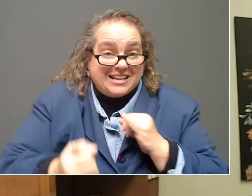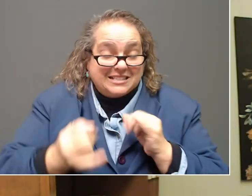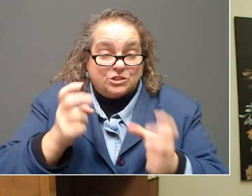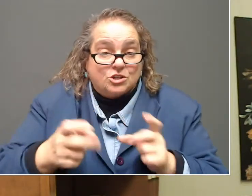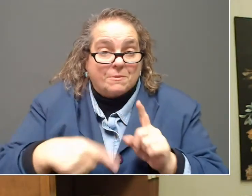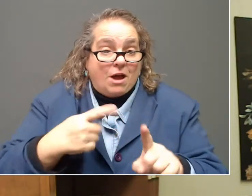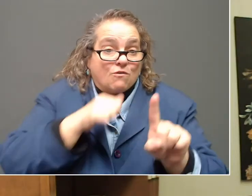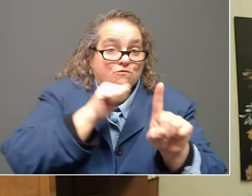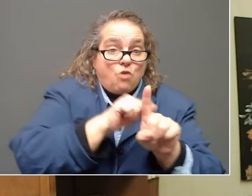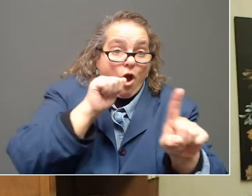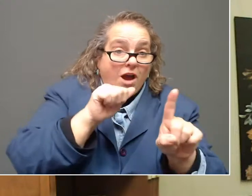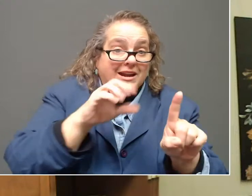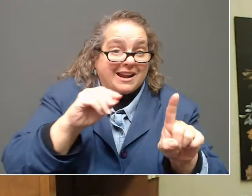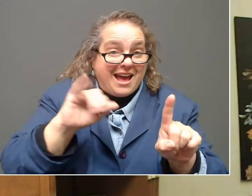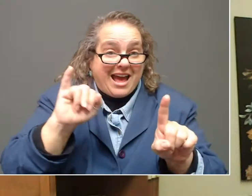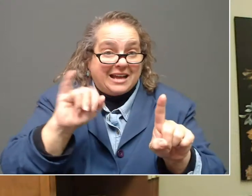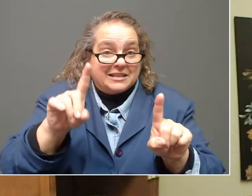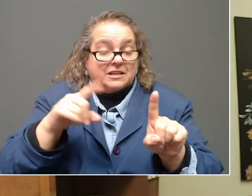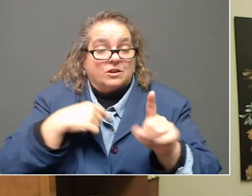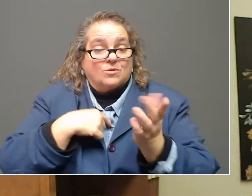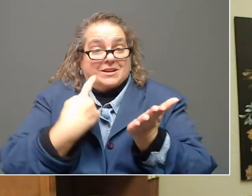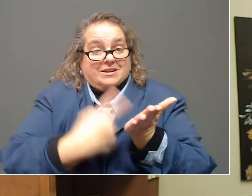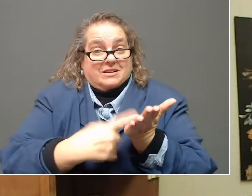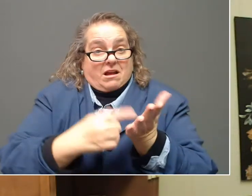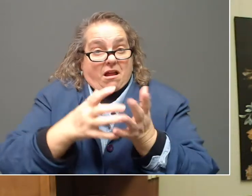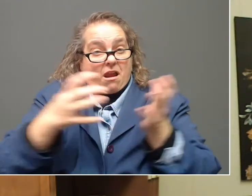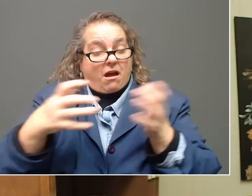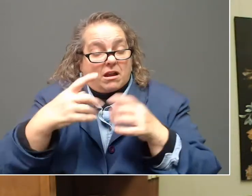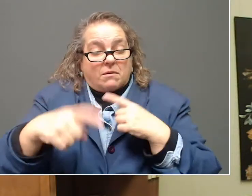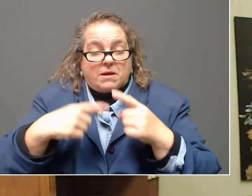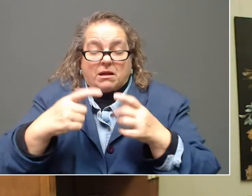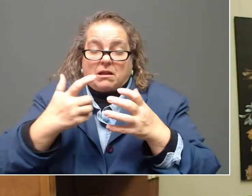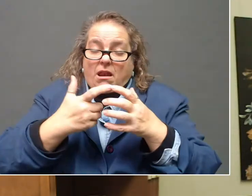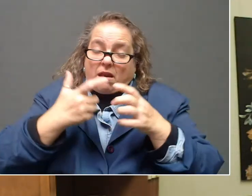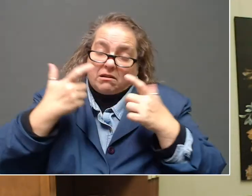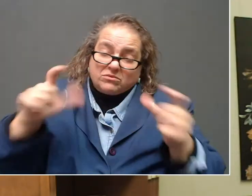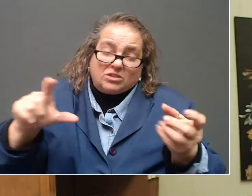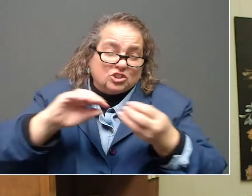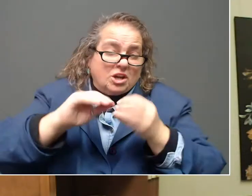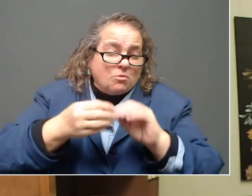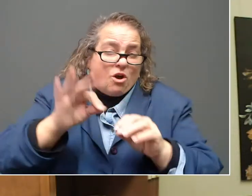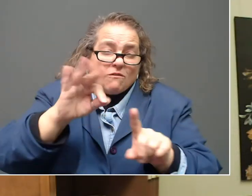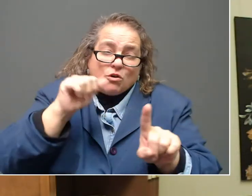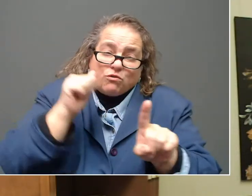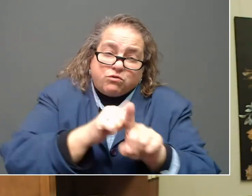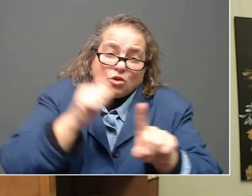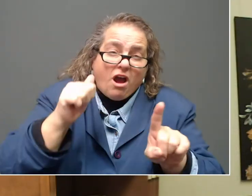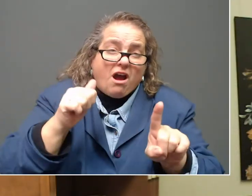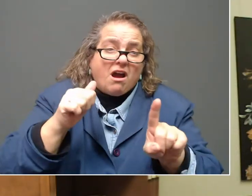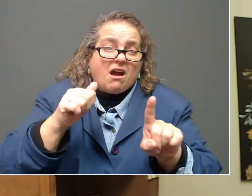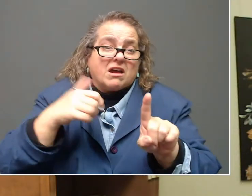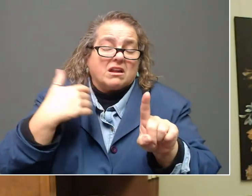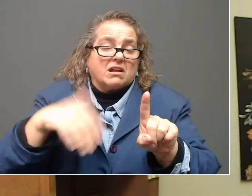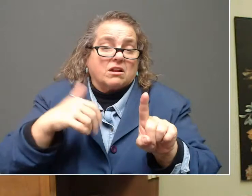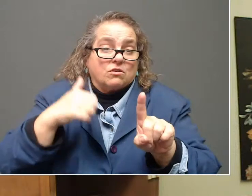I know I'll say it wrong if I don't say it again, so we'll put that up in just a minute, but I believe it is